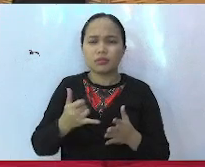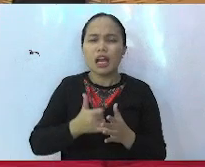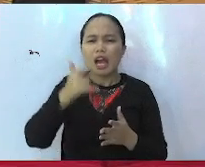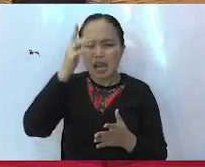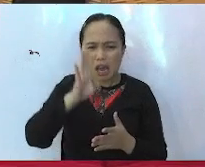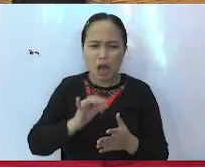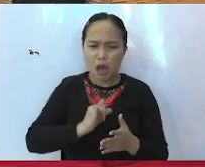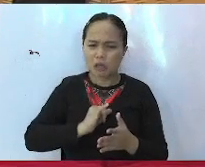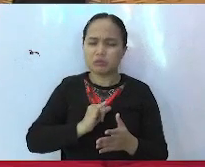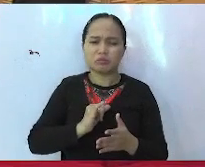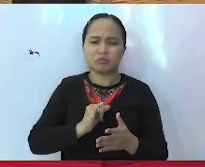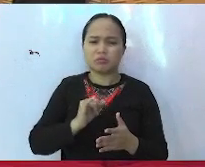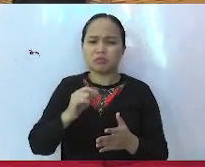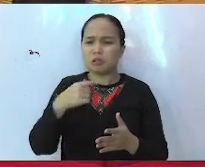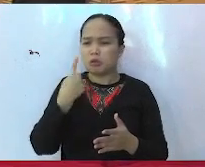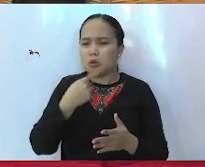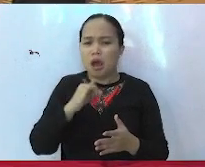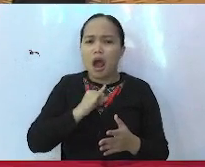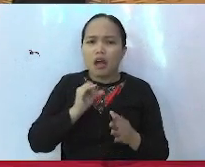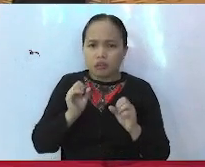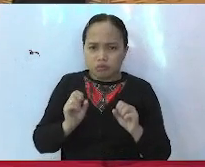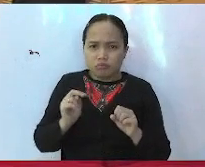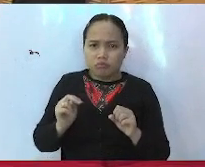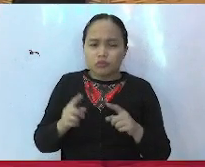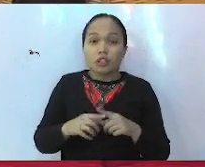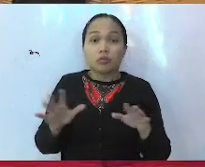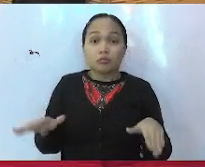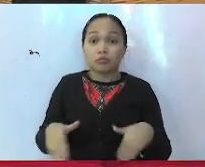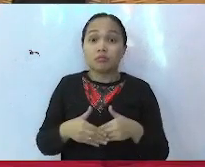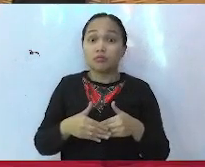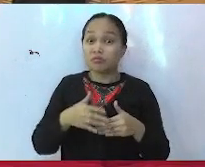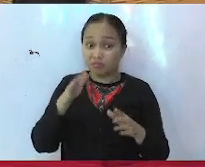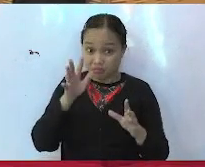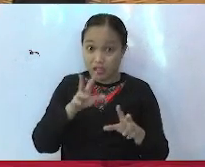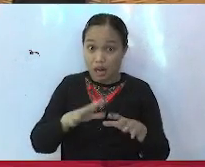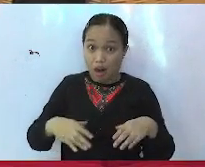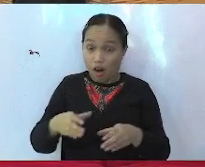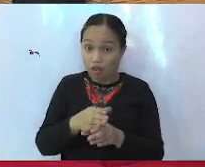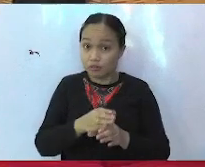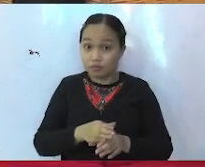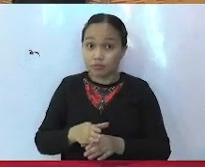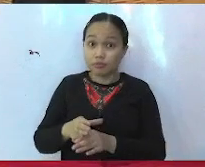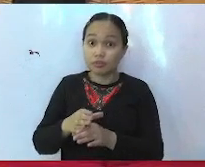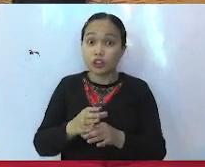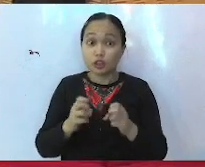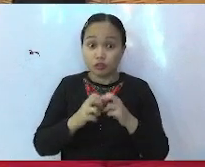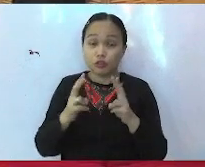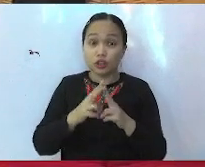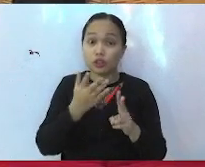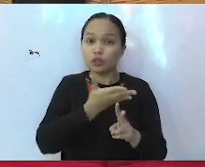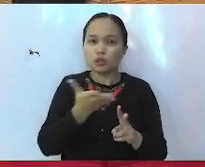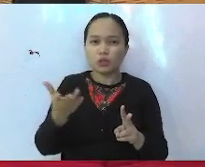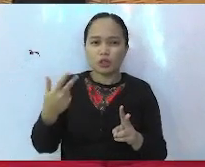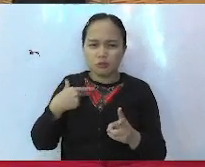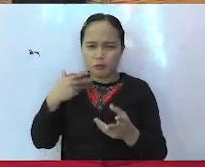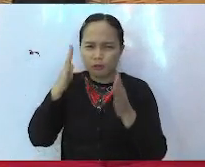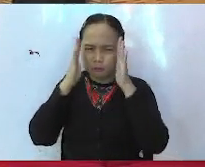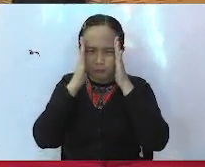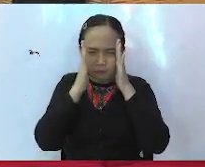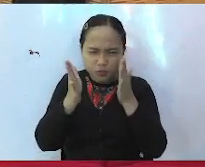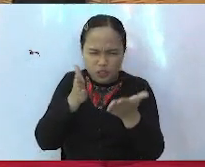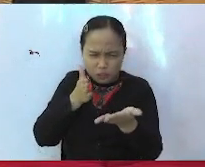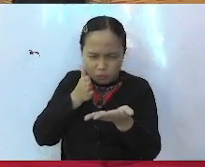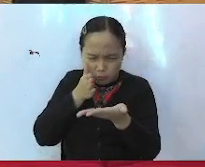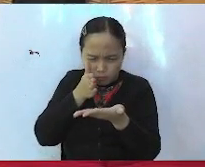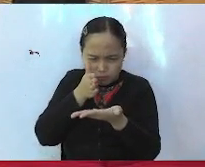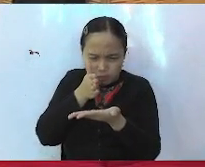I'm going to marry. All right? And it walks by. Guess what? You end up doing this. You're looking straight, and the devil sends them this way, and